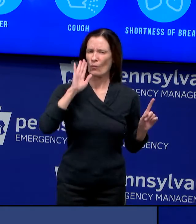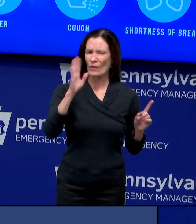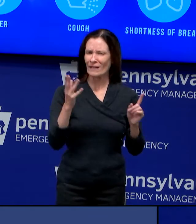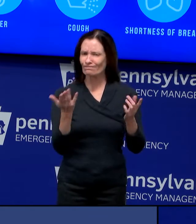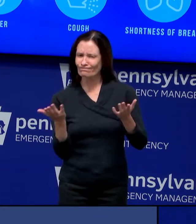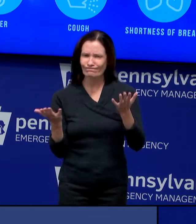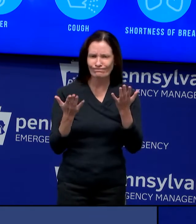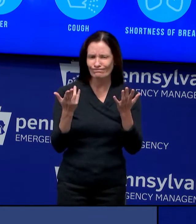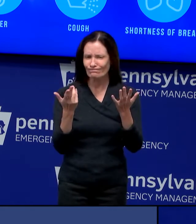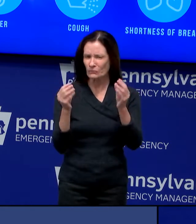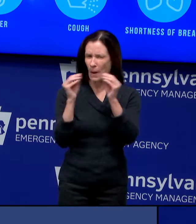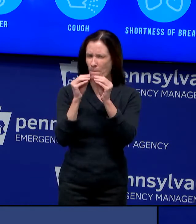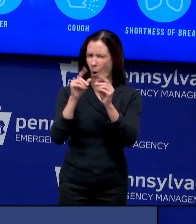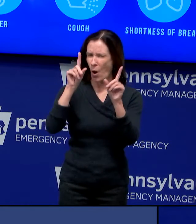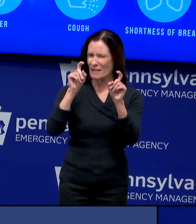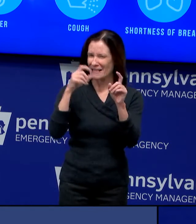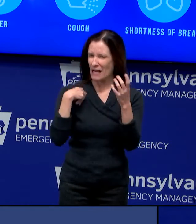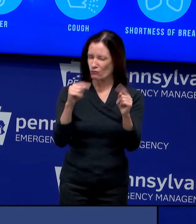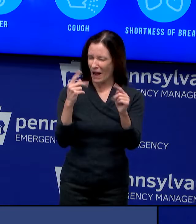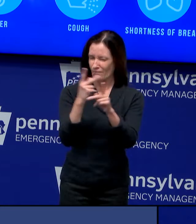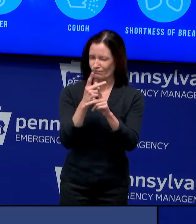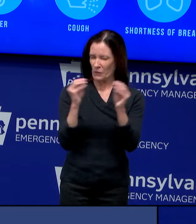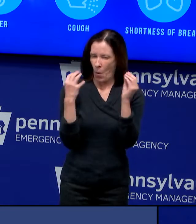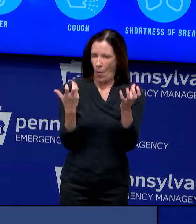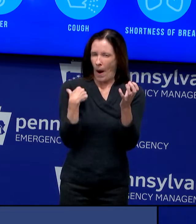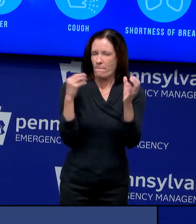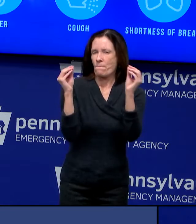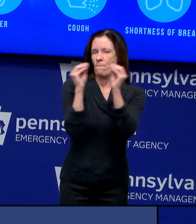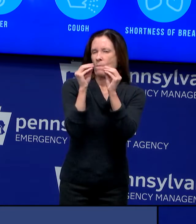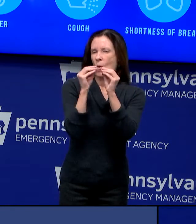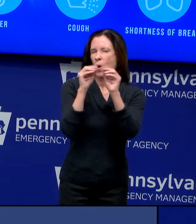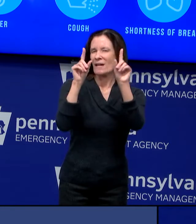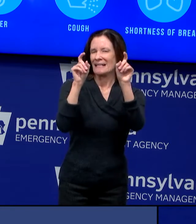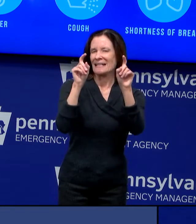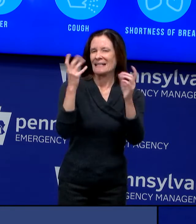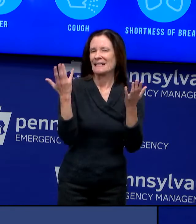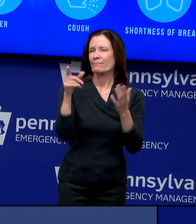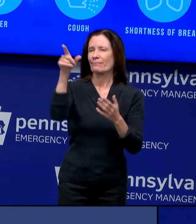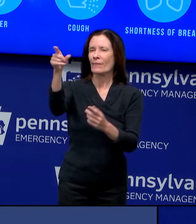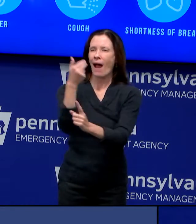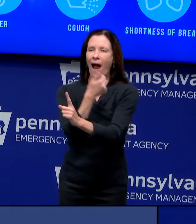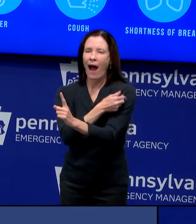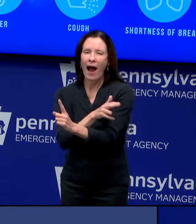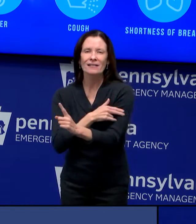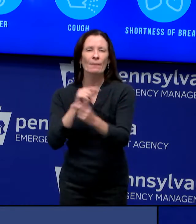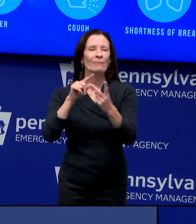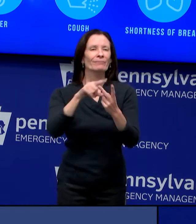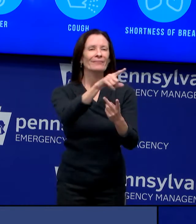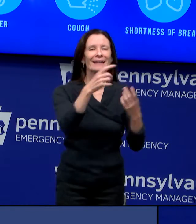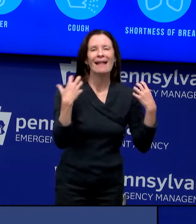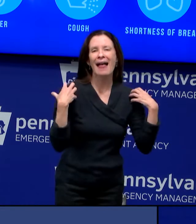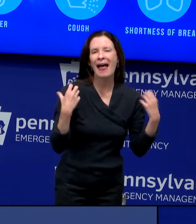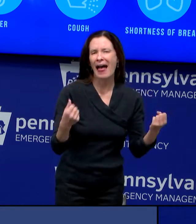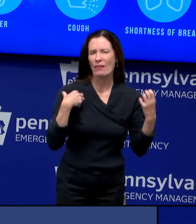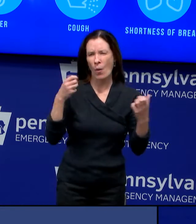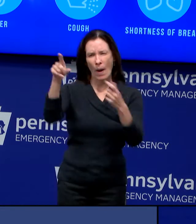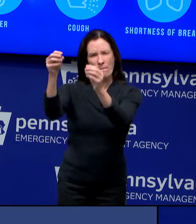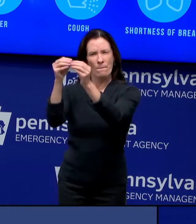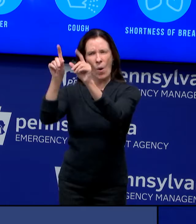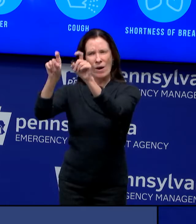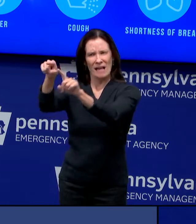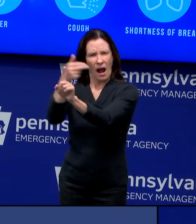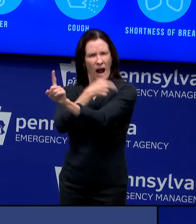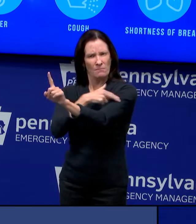be looking to healthcare facilities and hospitals and health systems to be doing testing. We're going to be looking